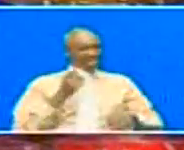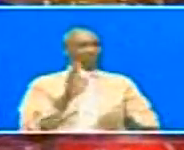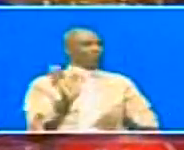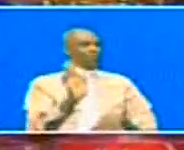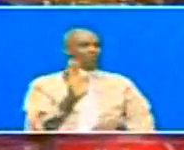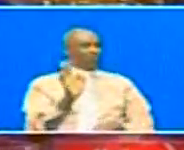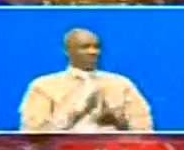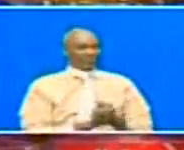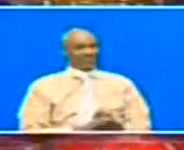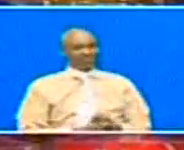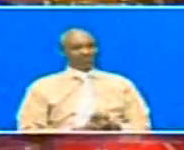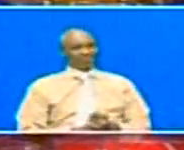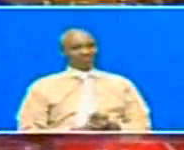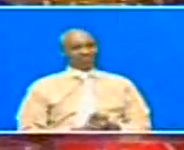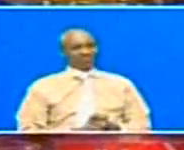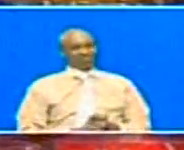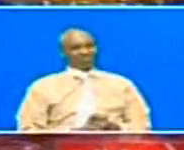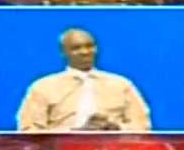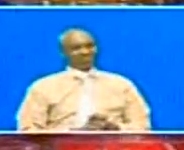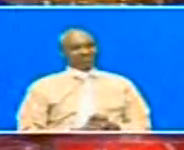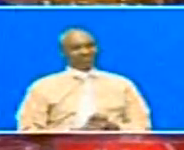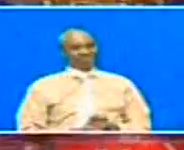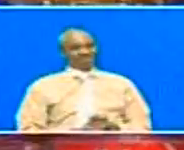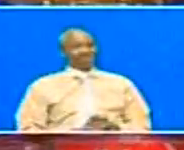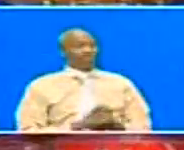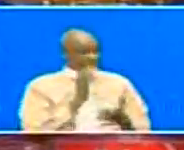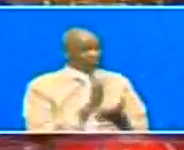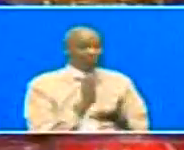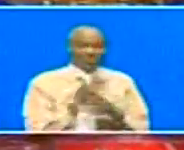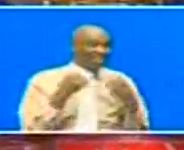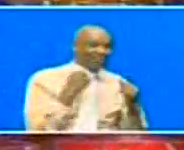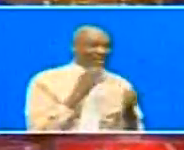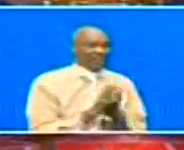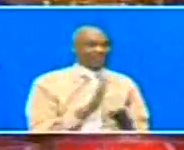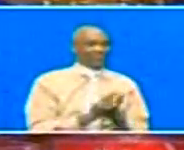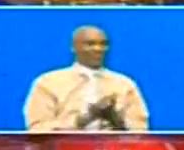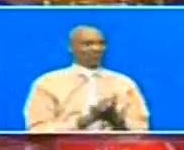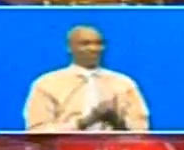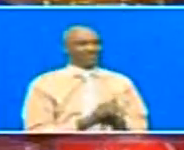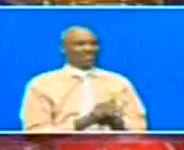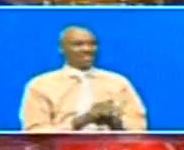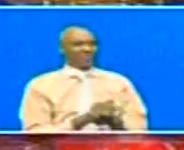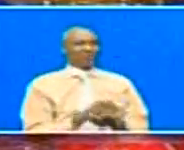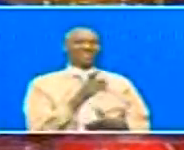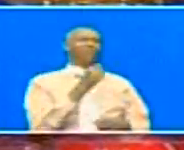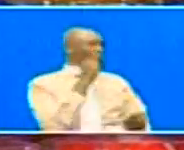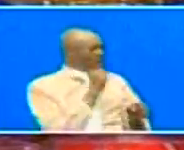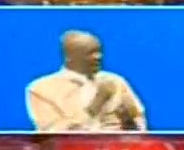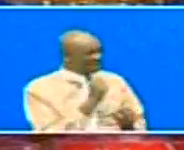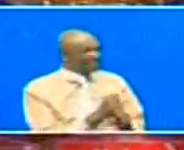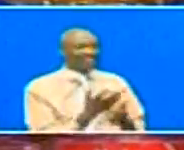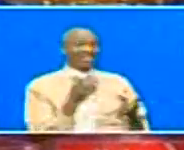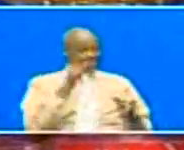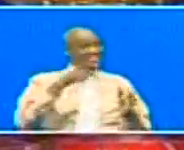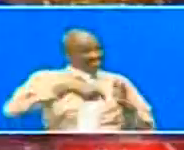there. Yes. It's been fun. I mean, working in this industry.